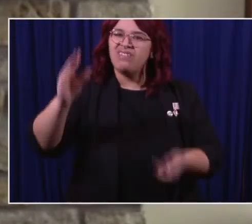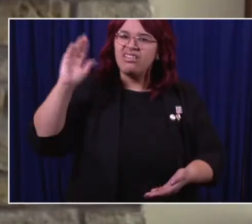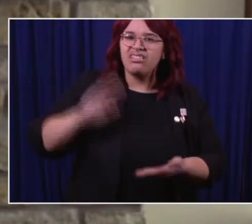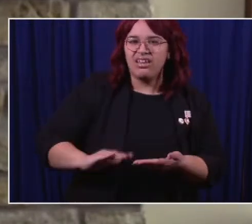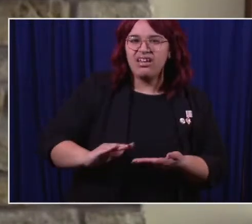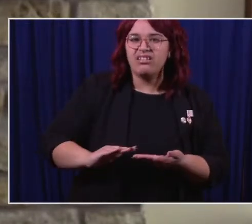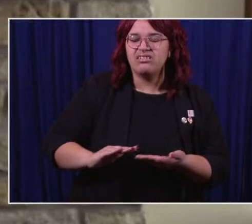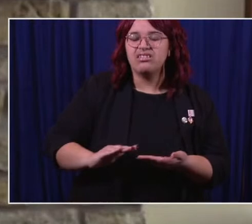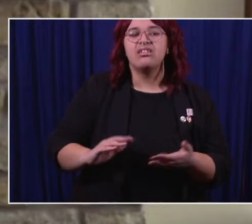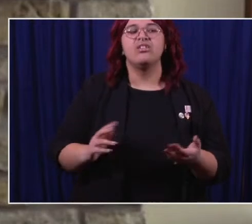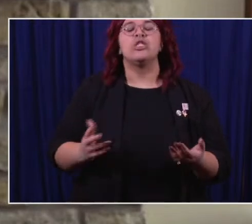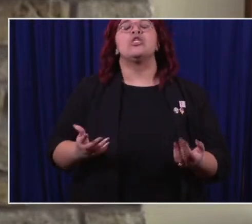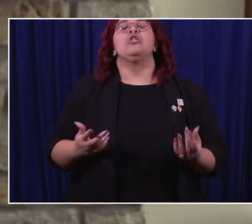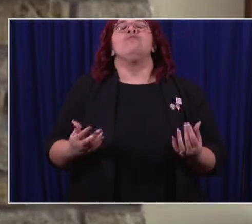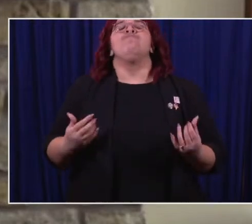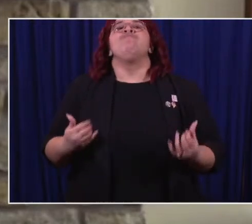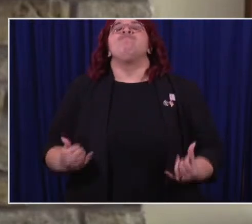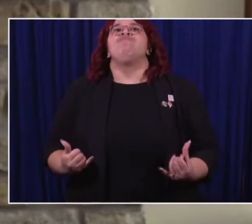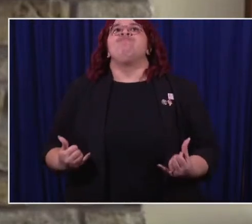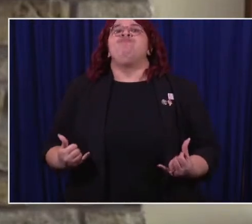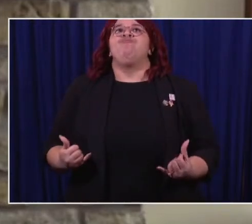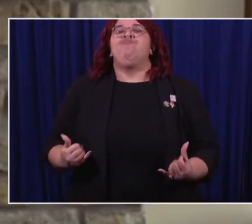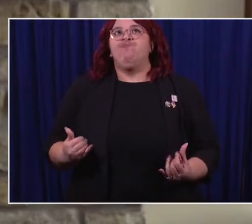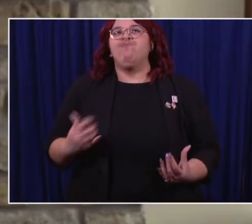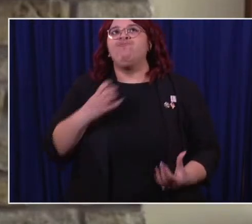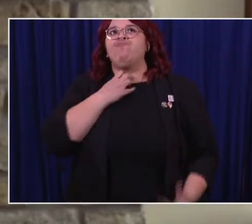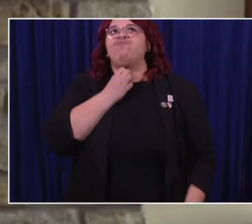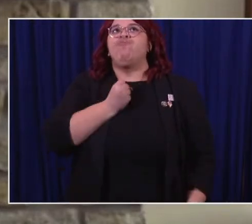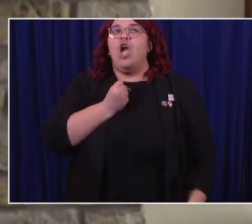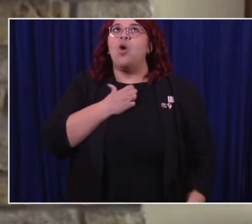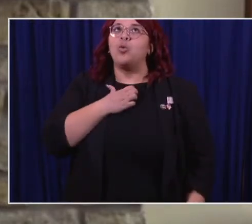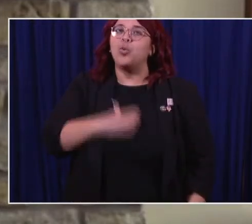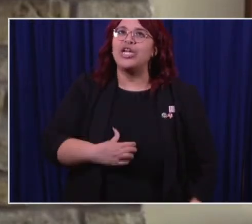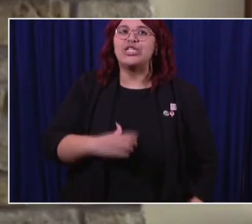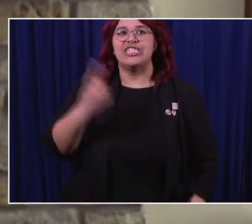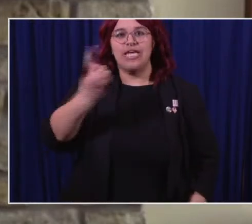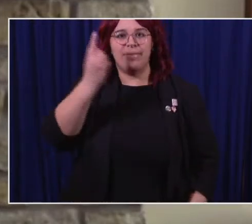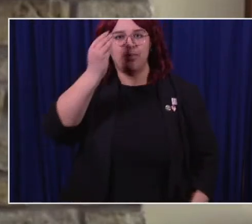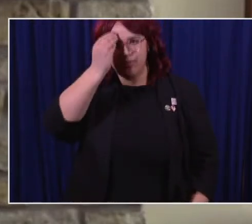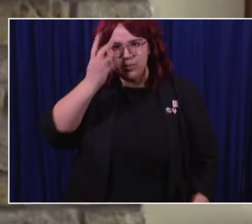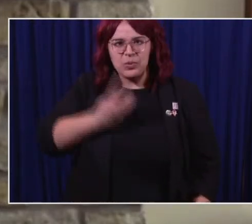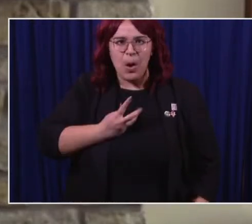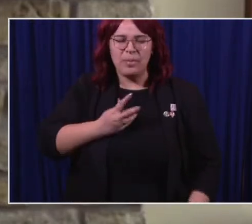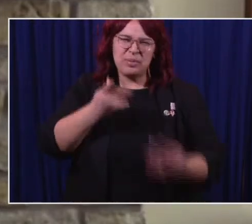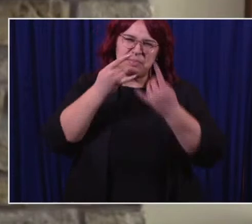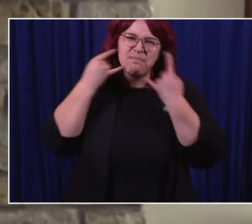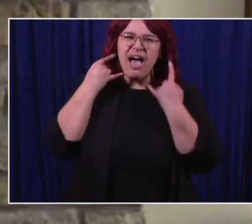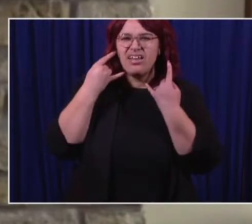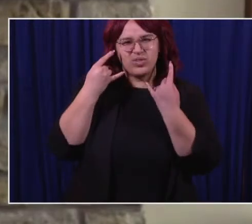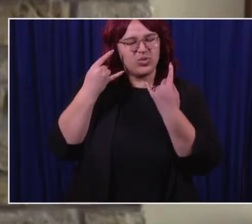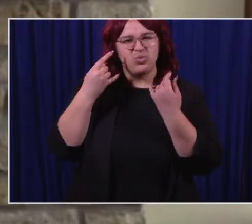wish everybody knew at the beginning of this. But I'm sure that, as I go back,